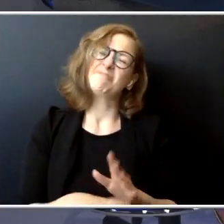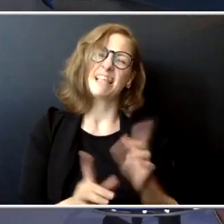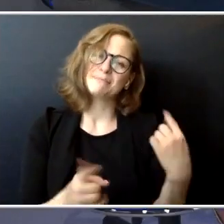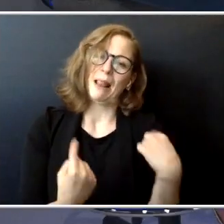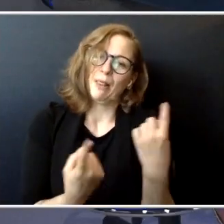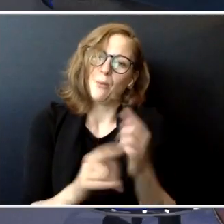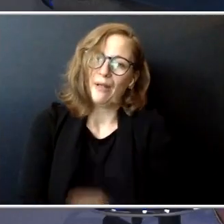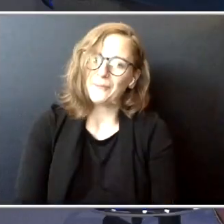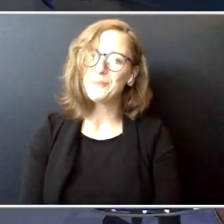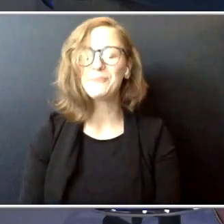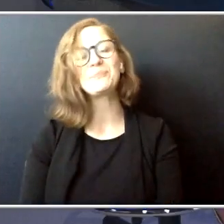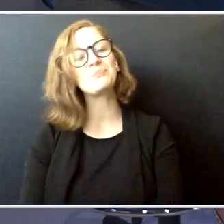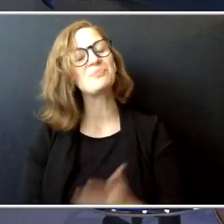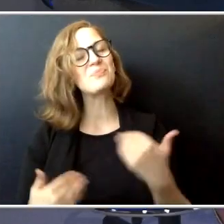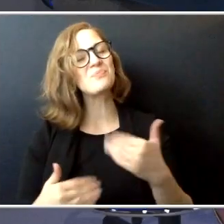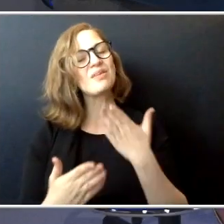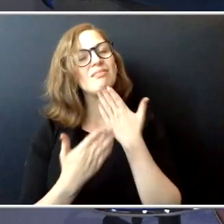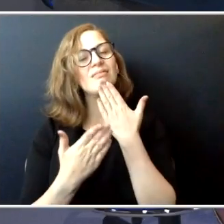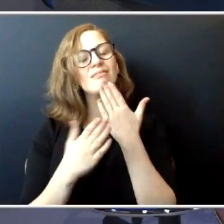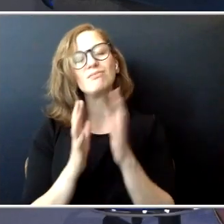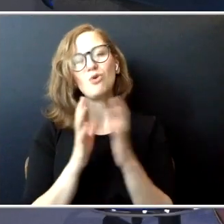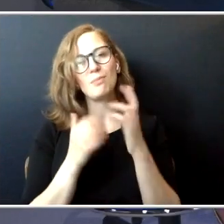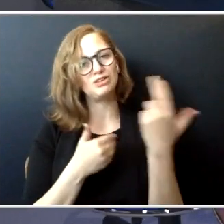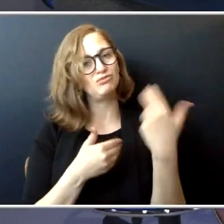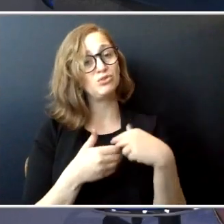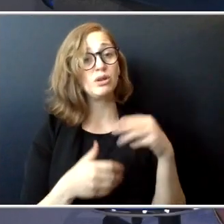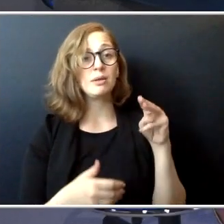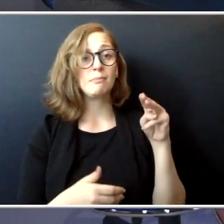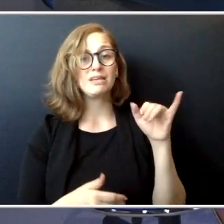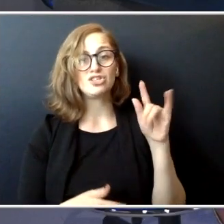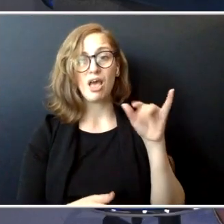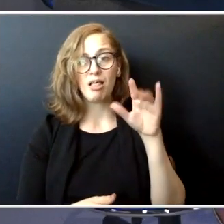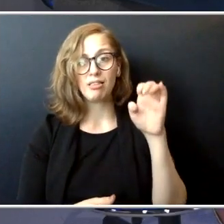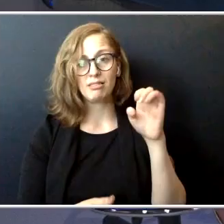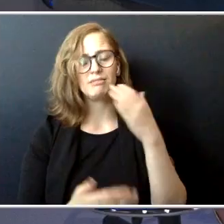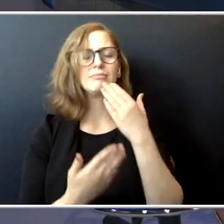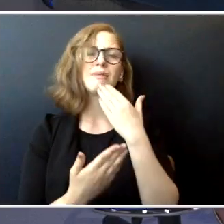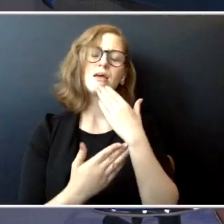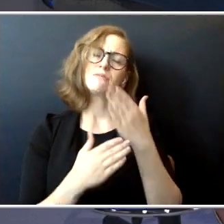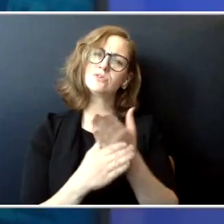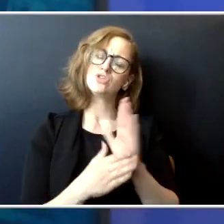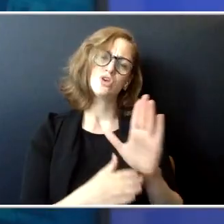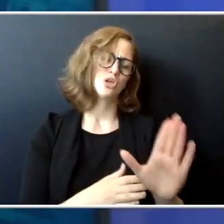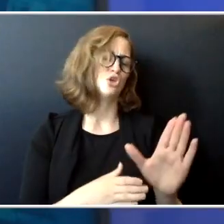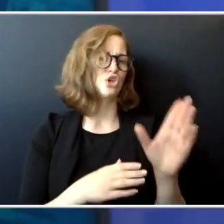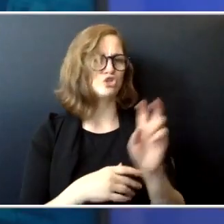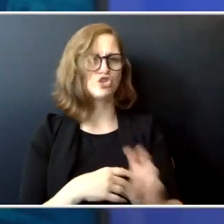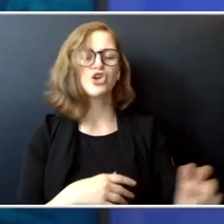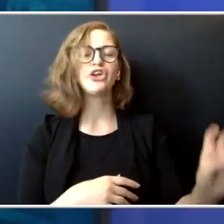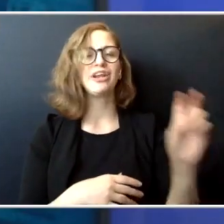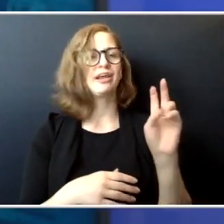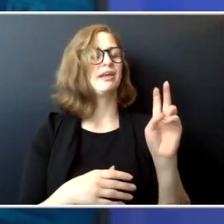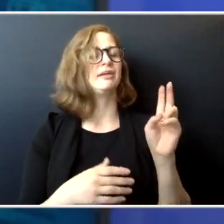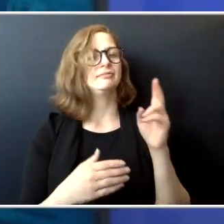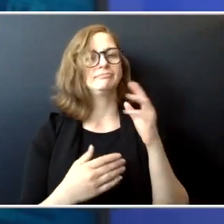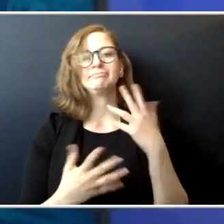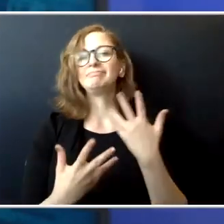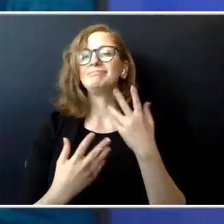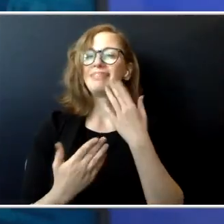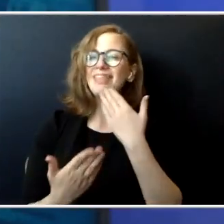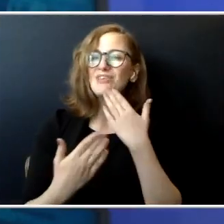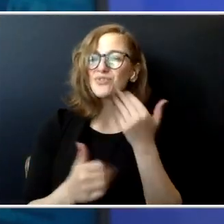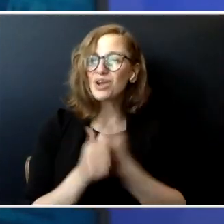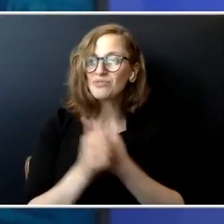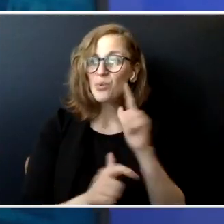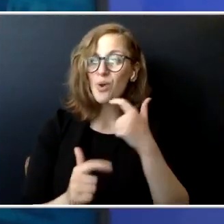thank you so much for joining us. Michelle, thank you for sharing your journey. This was beautiful. And thank you to our viewers for being with us today. We've